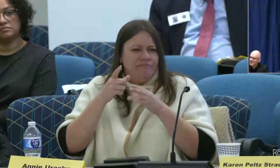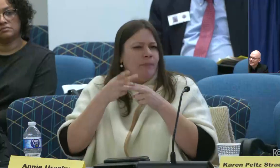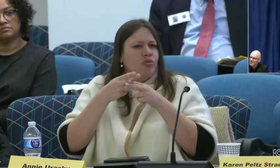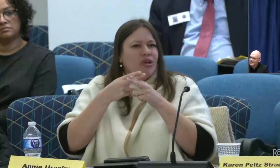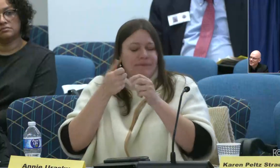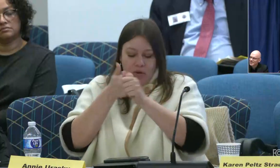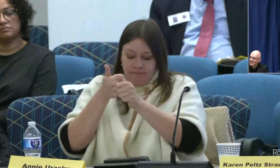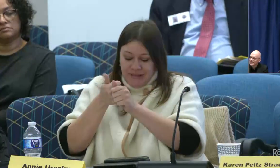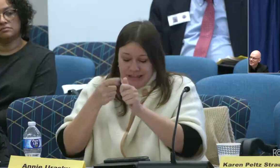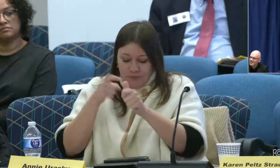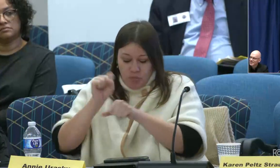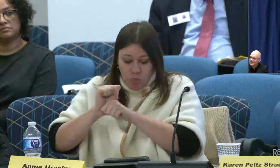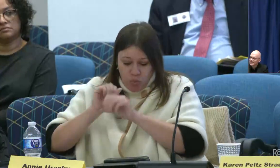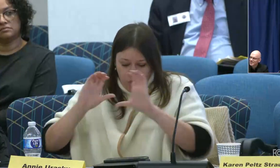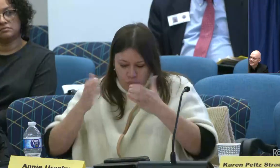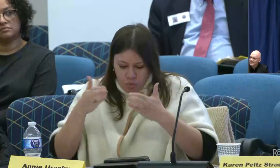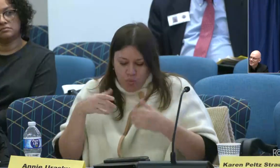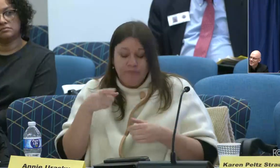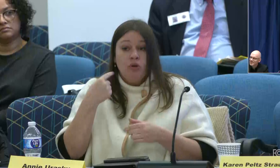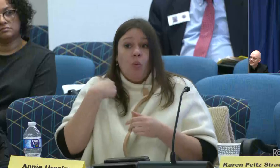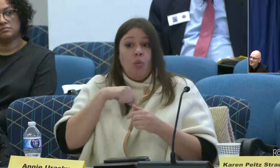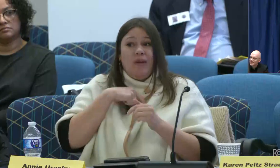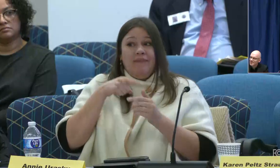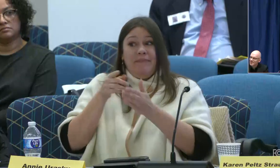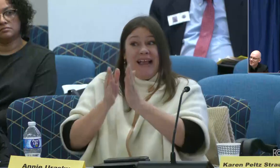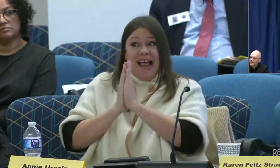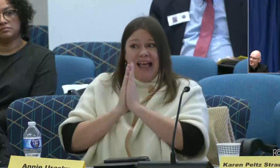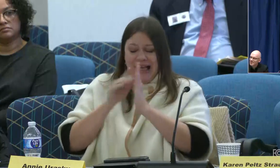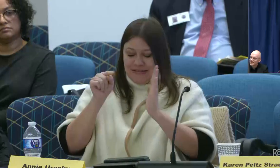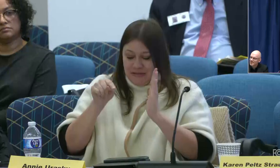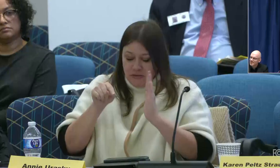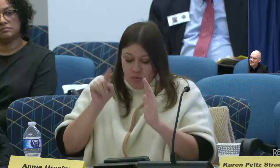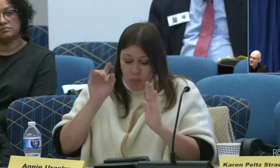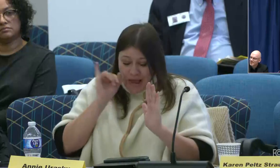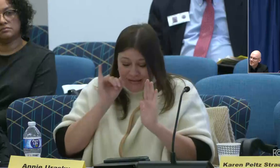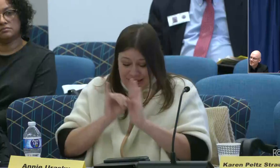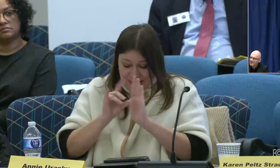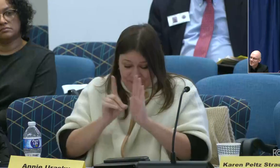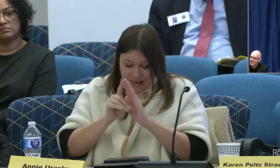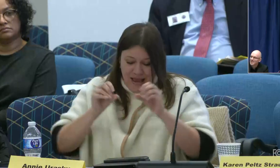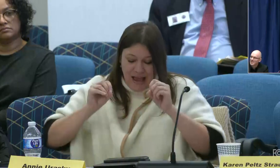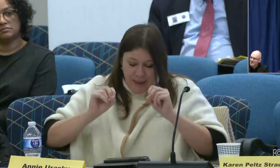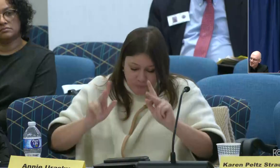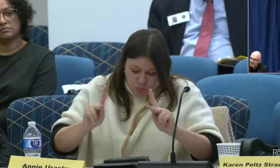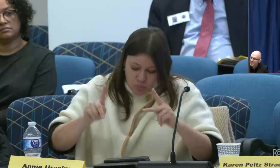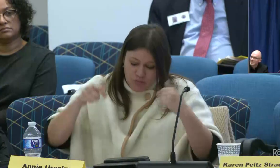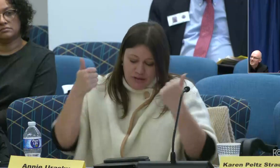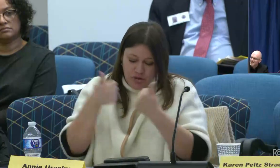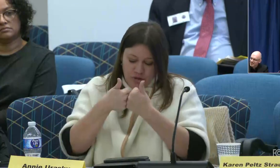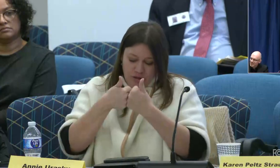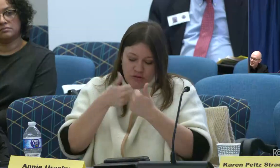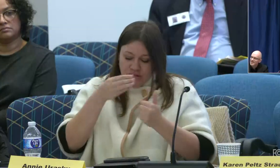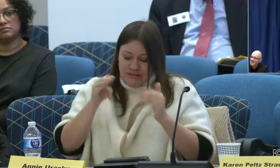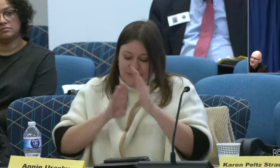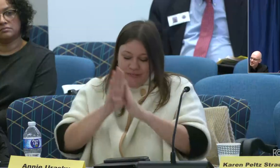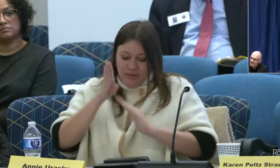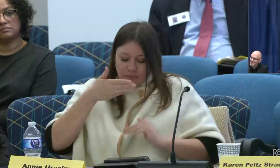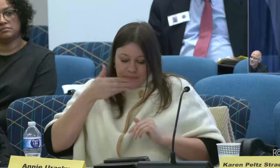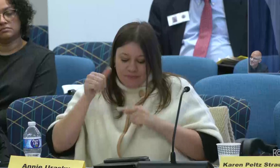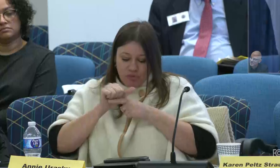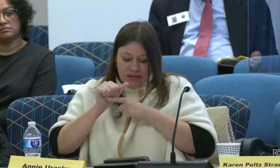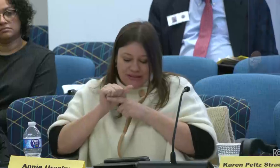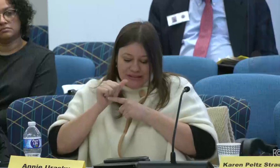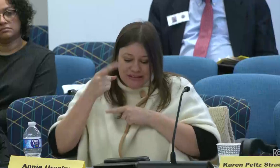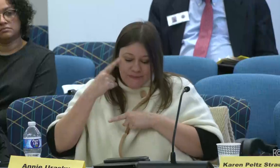We want to take some time to review briefly what our working group has been doing and what we've been tasked with. We have identified opportunities as